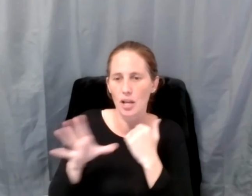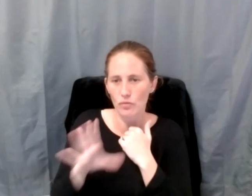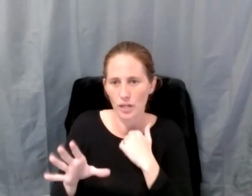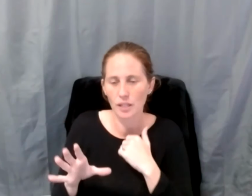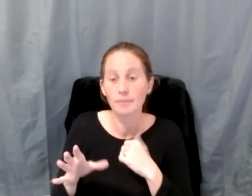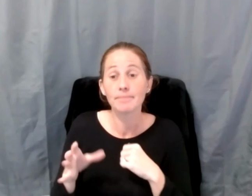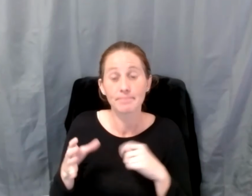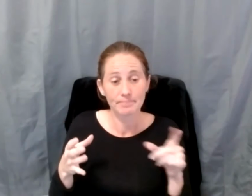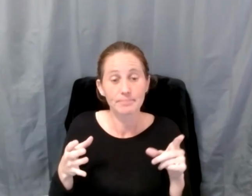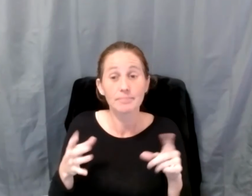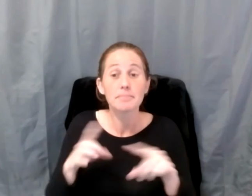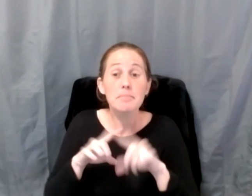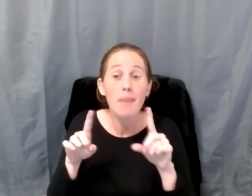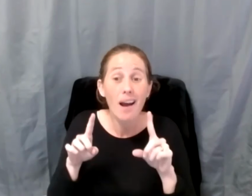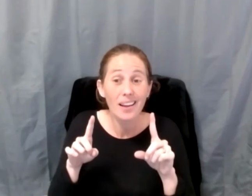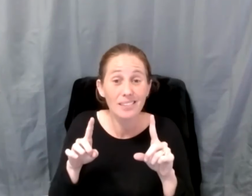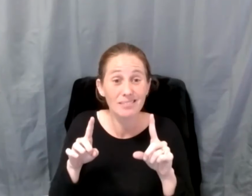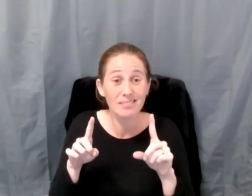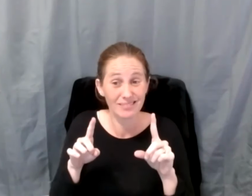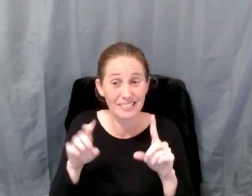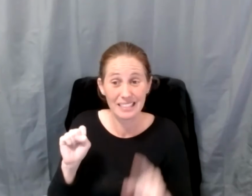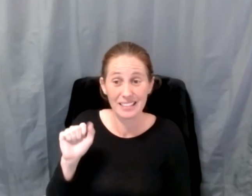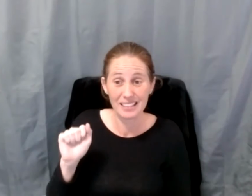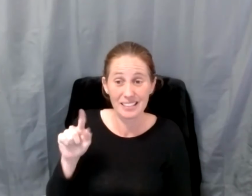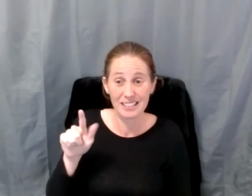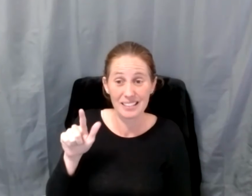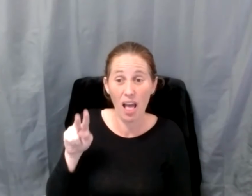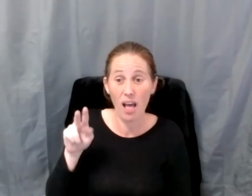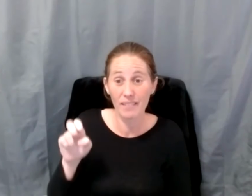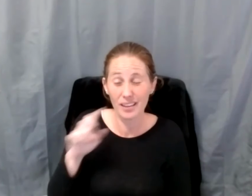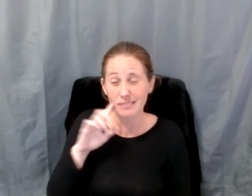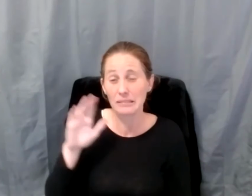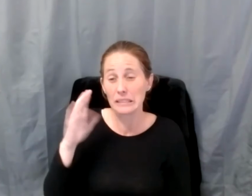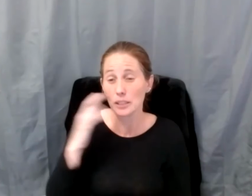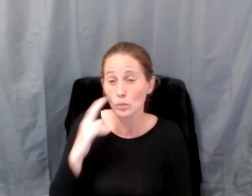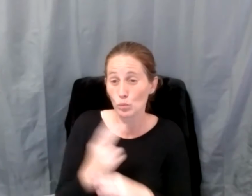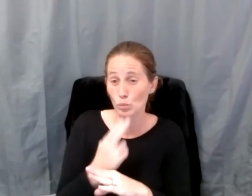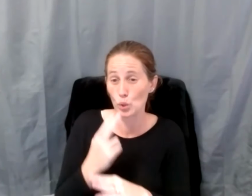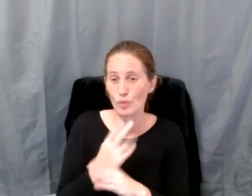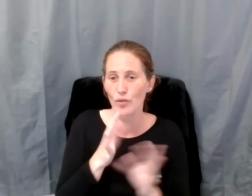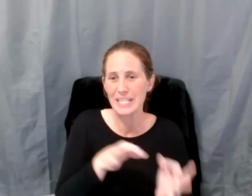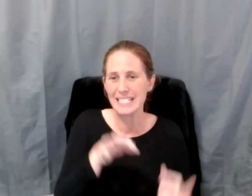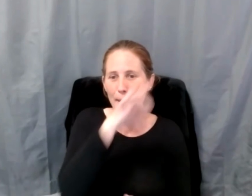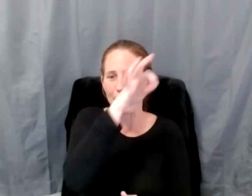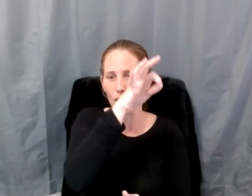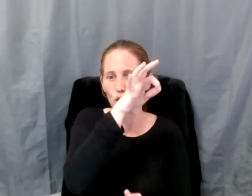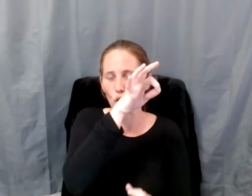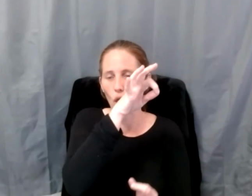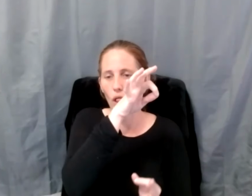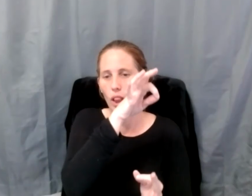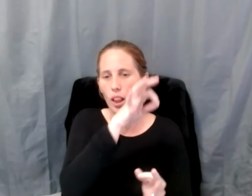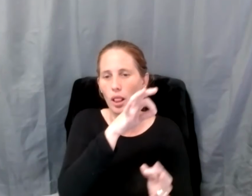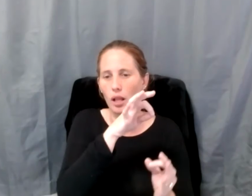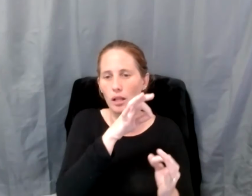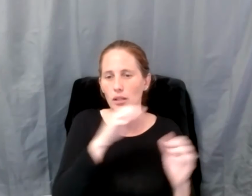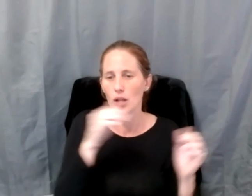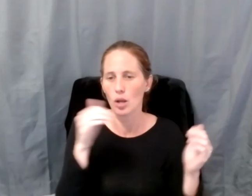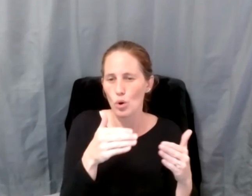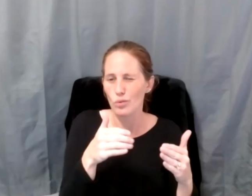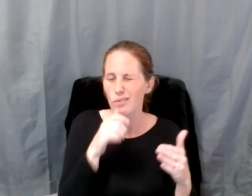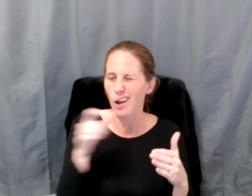with diarrhea, but overwhelmingly salvia seems to have been used, um, within a spiritual context, not necessarily medicinal. So